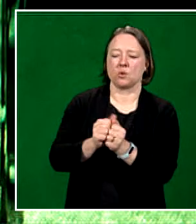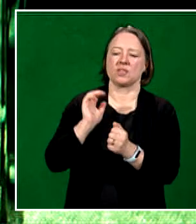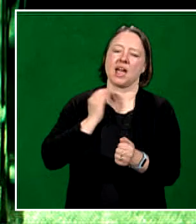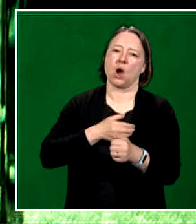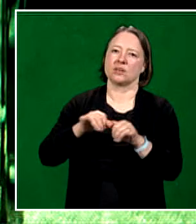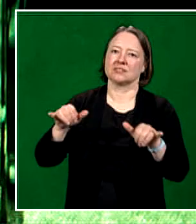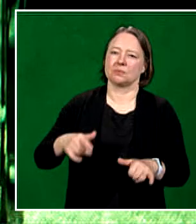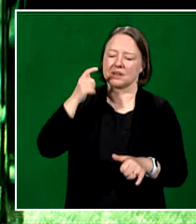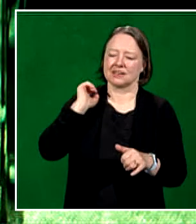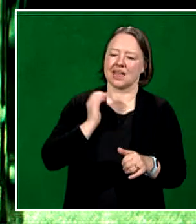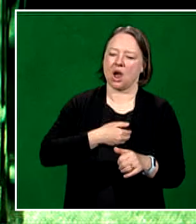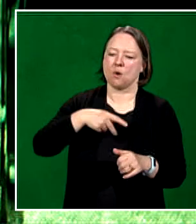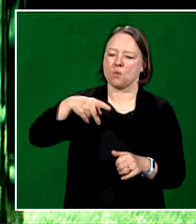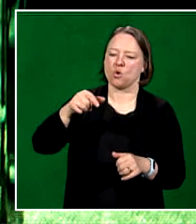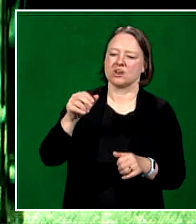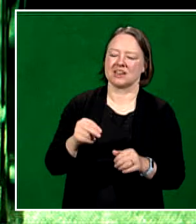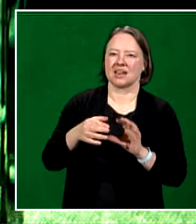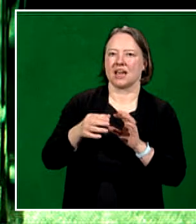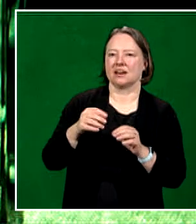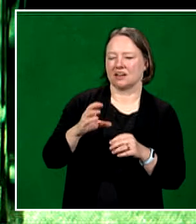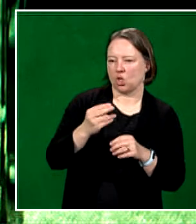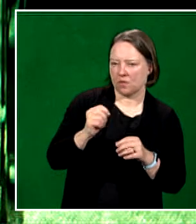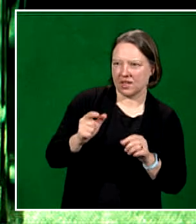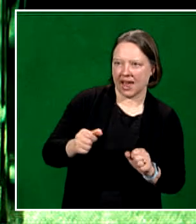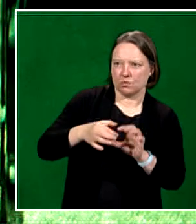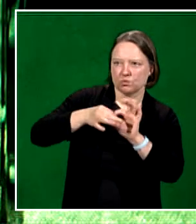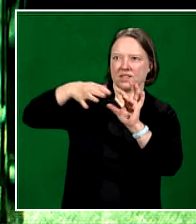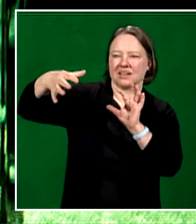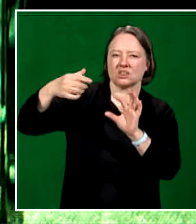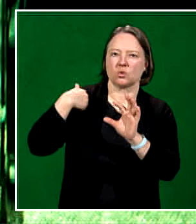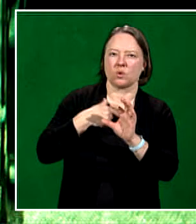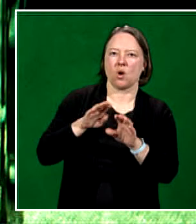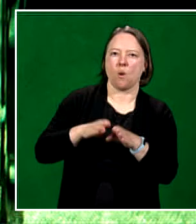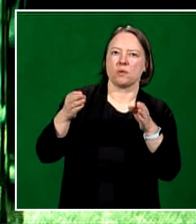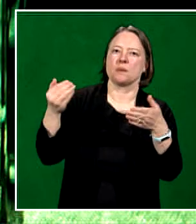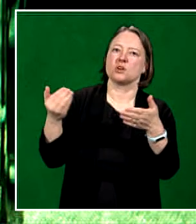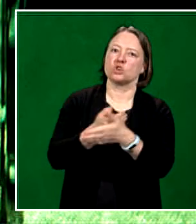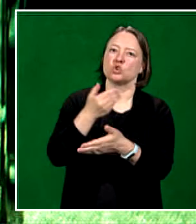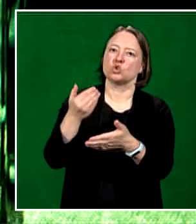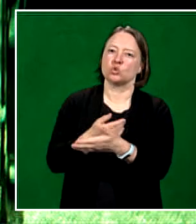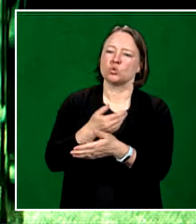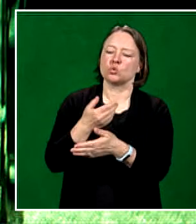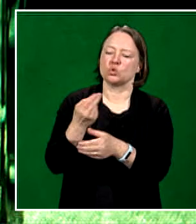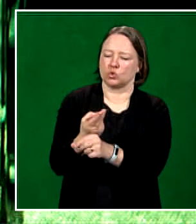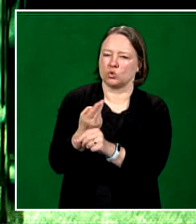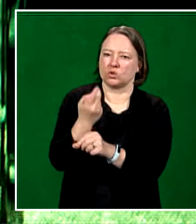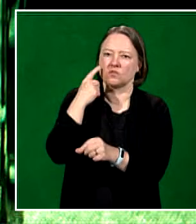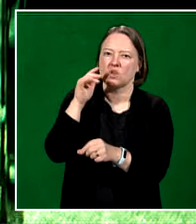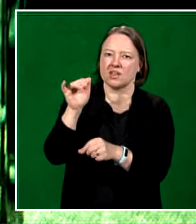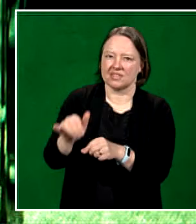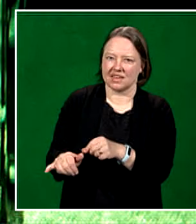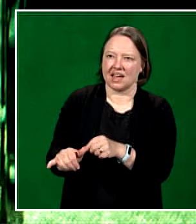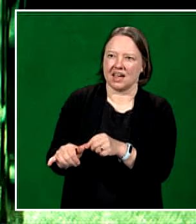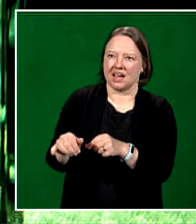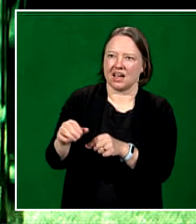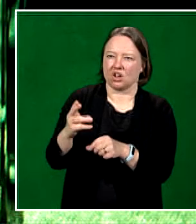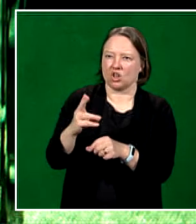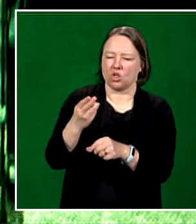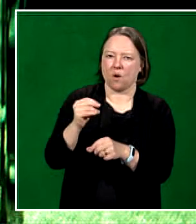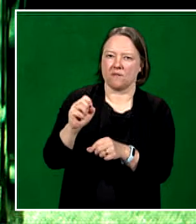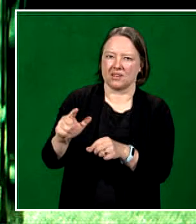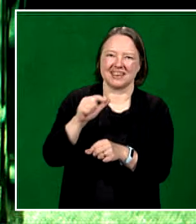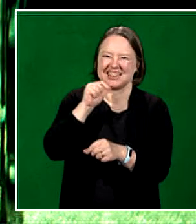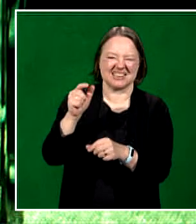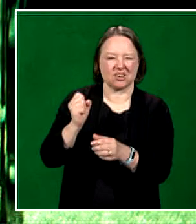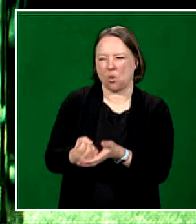our protein can actually release the chlorophyll once it's bound, we actually open up a whole new, I guess, set of uses for that chlorophyll. It just doesn't go